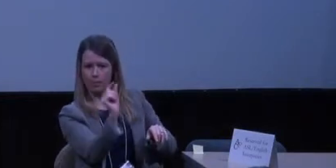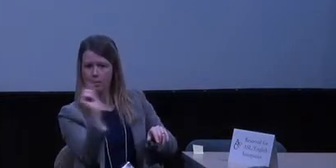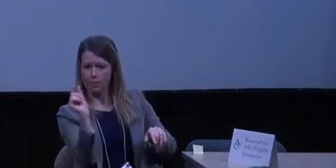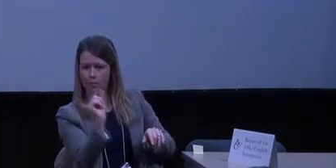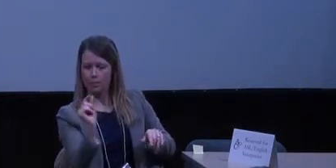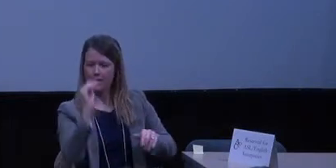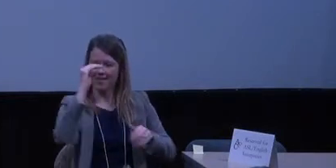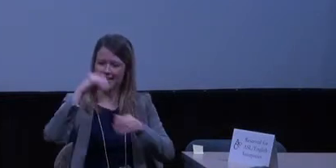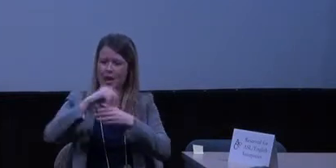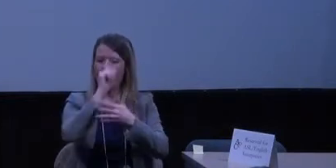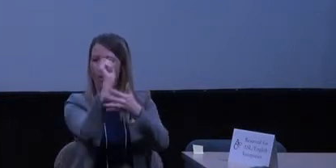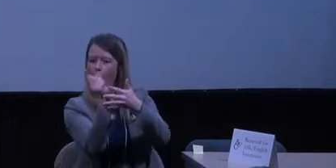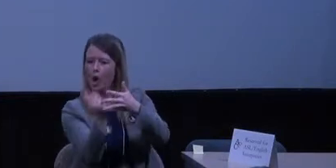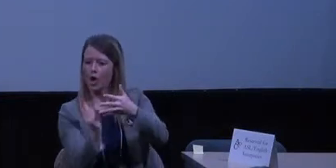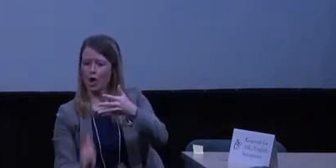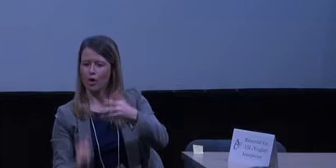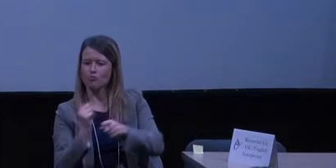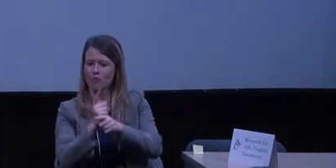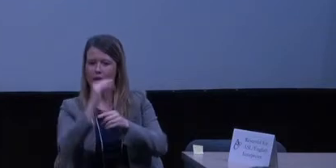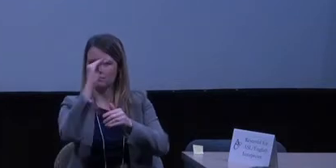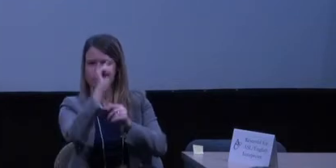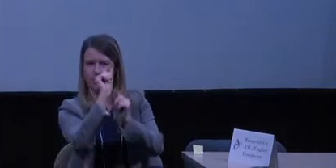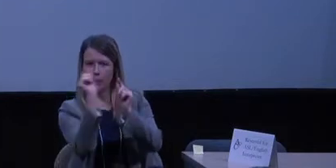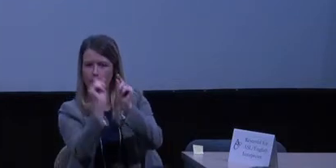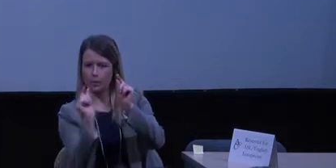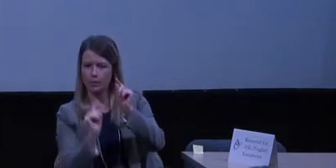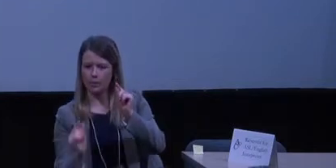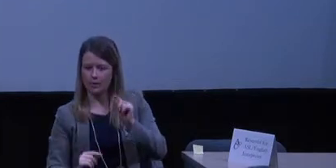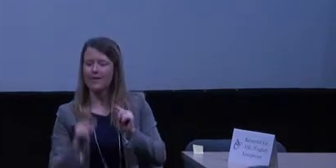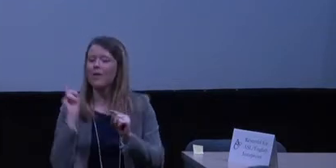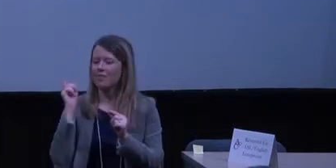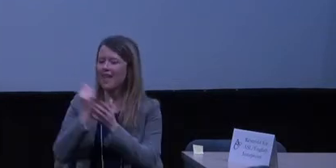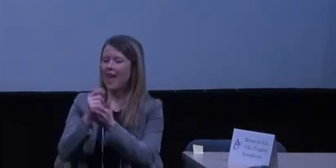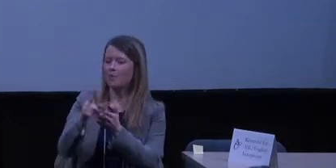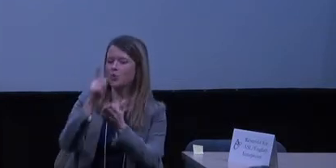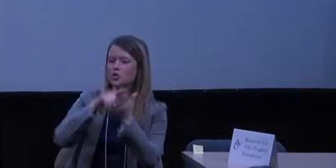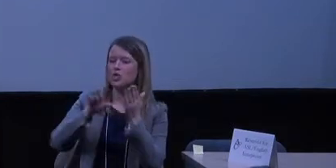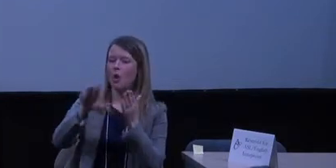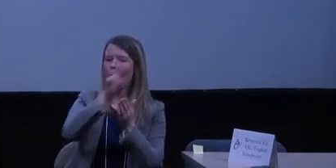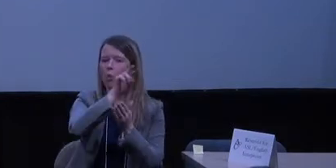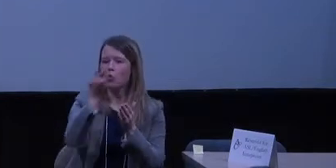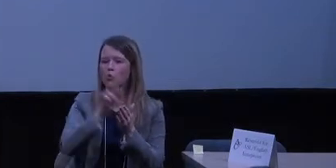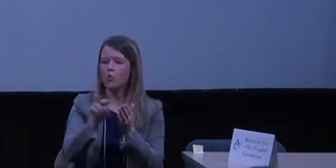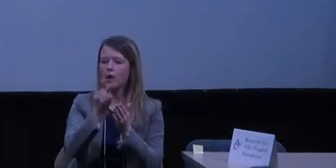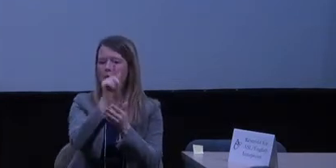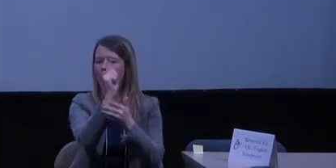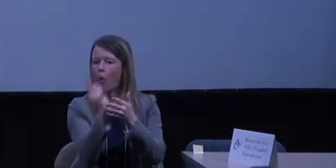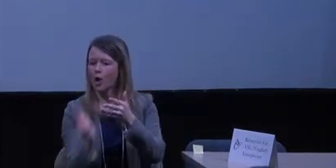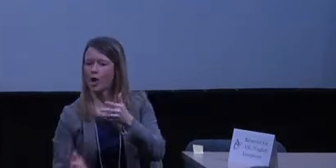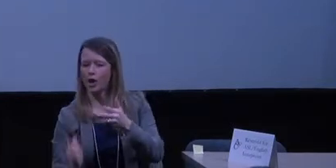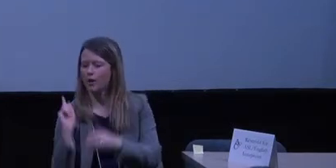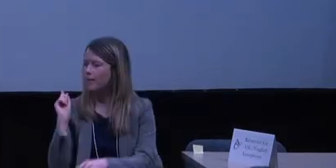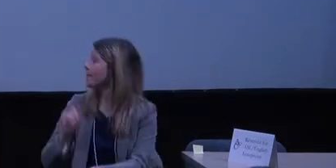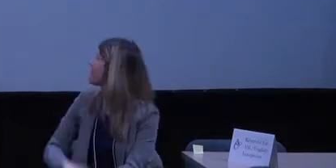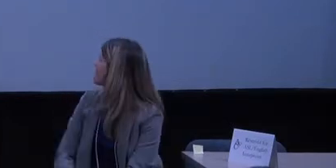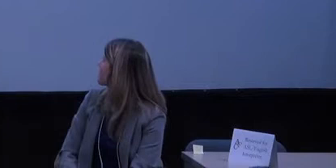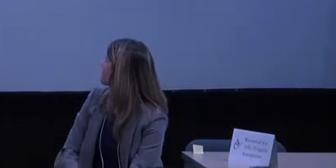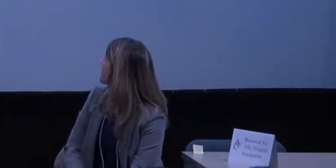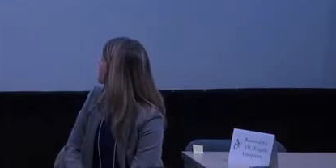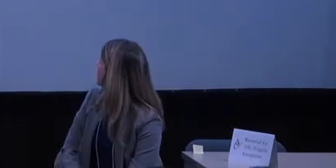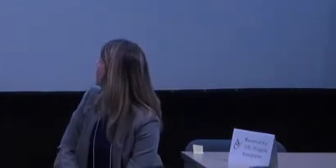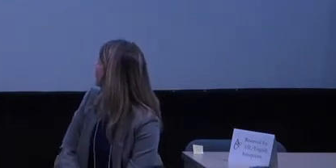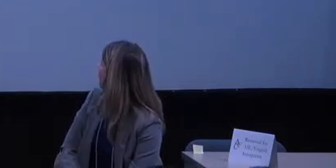see what is our different reading orders in our panes. So right here it says check reading